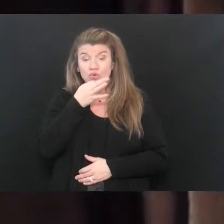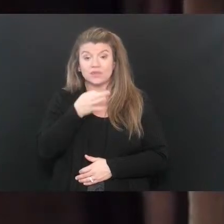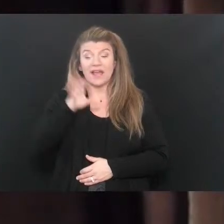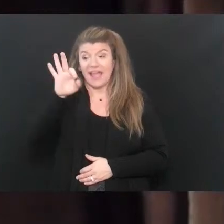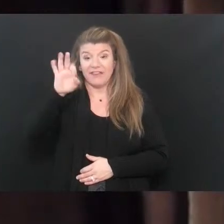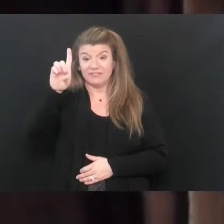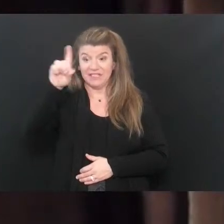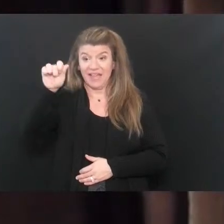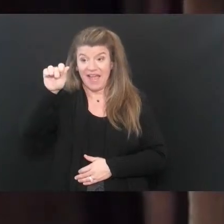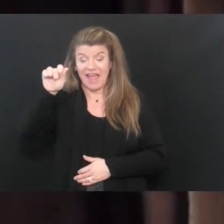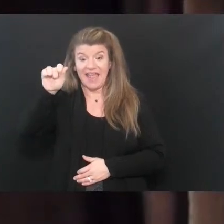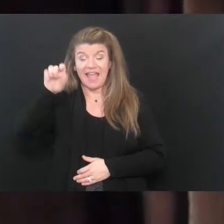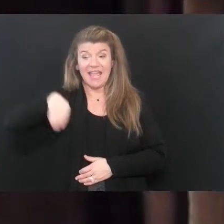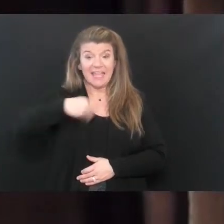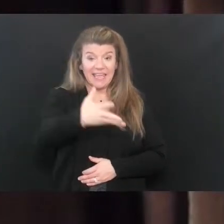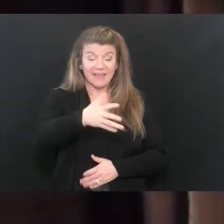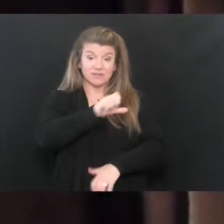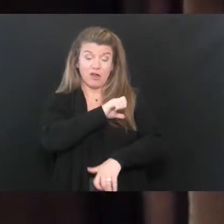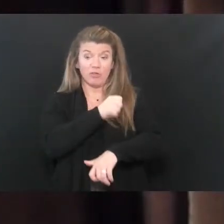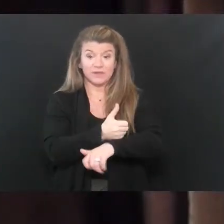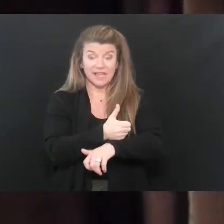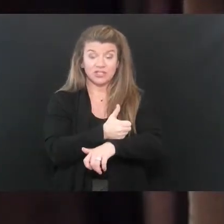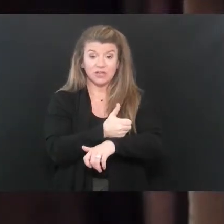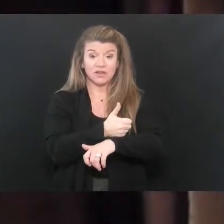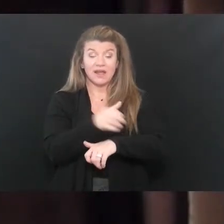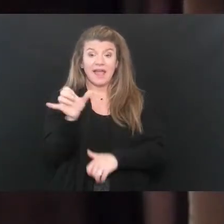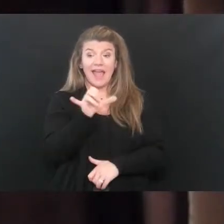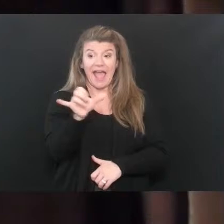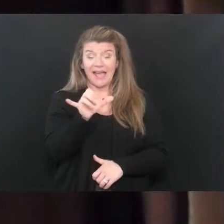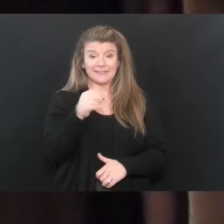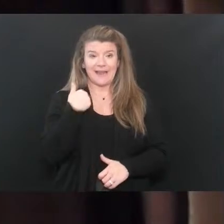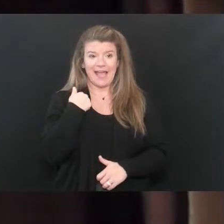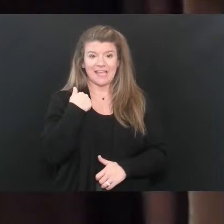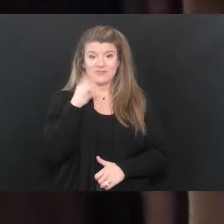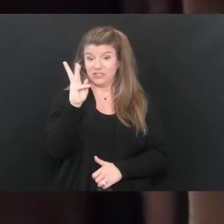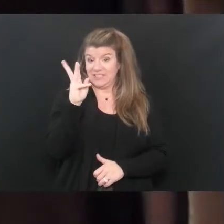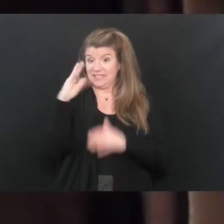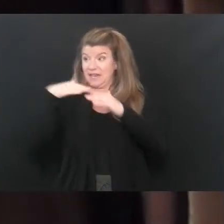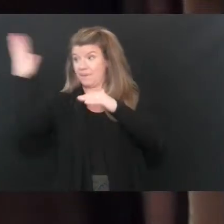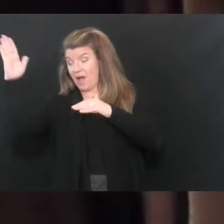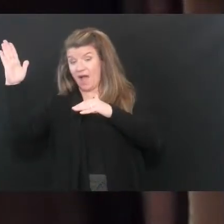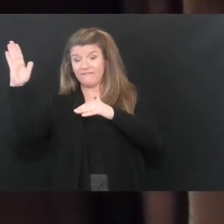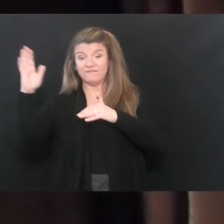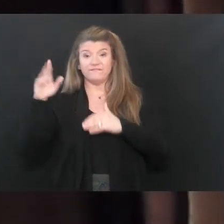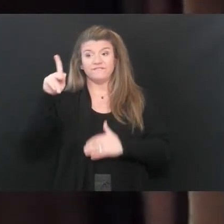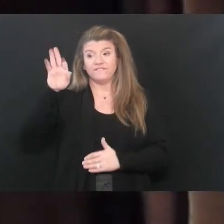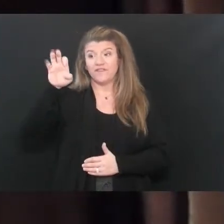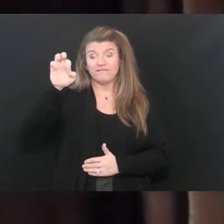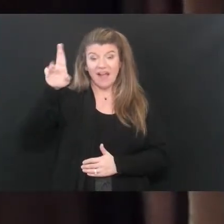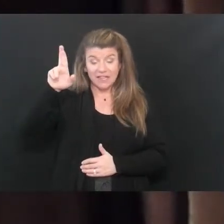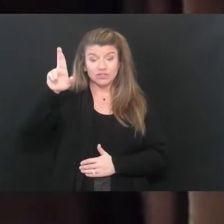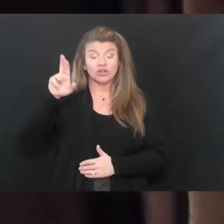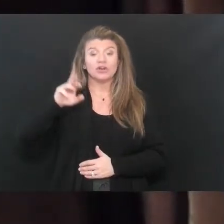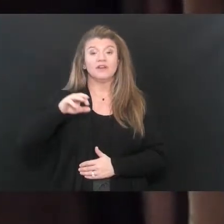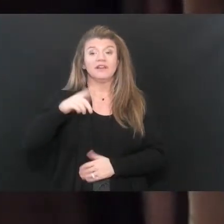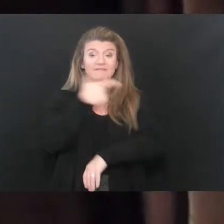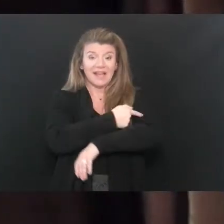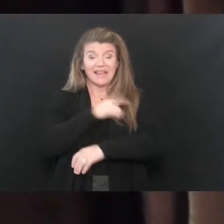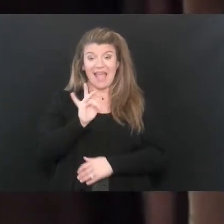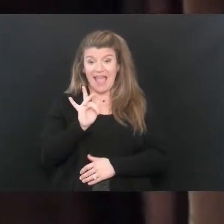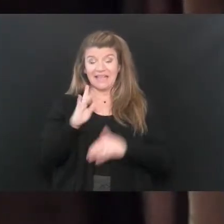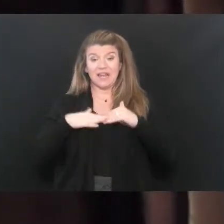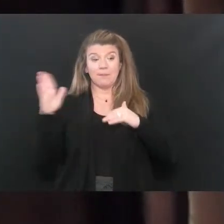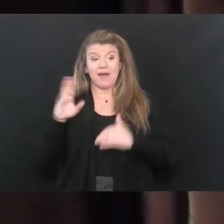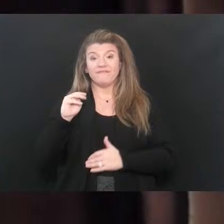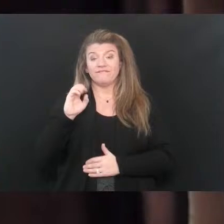Drug Administration grants authorization, as it has for 16 and above for Pfizer vaccines and 18 and above